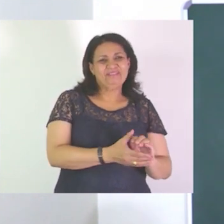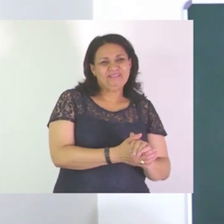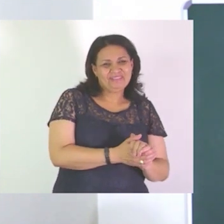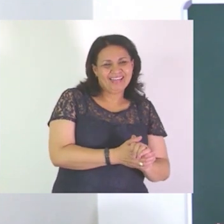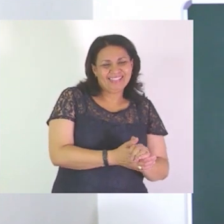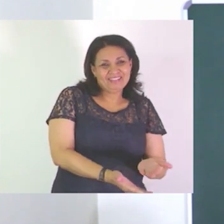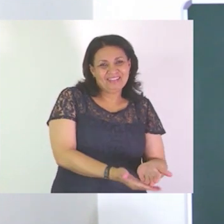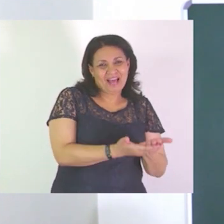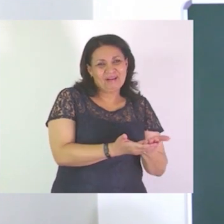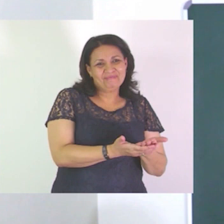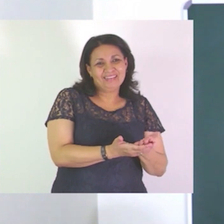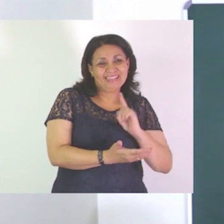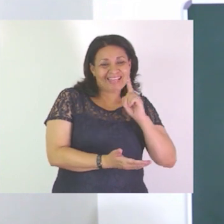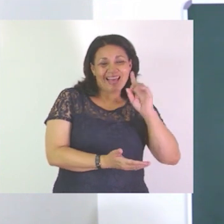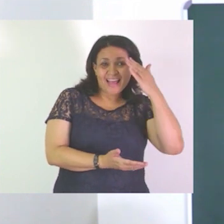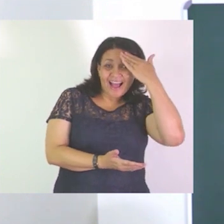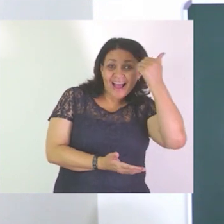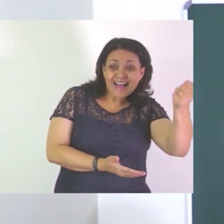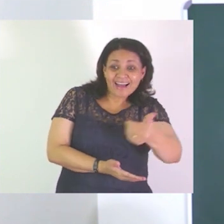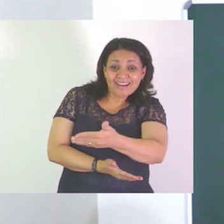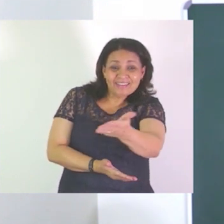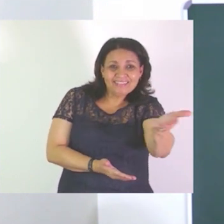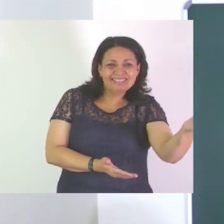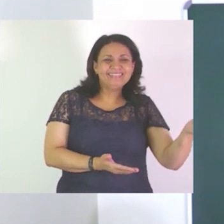us today. Say hi to everyone at home.